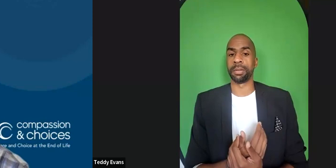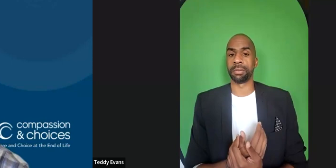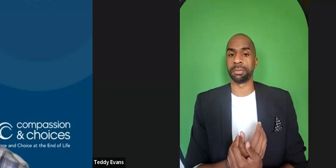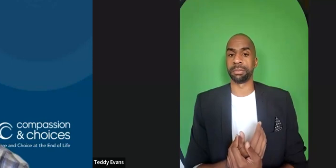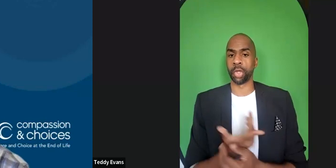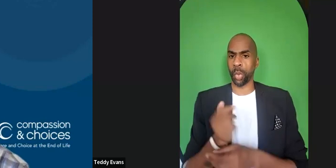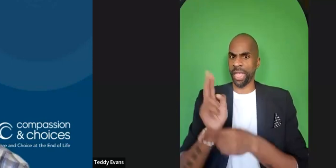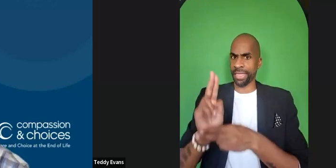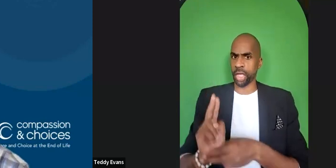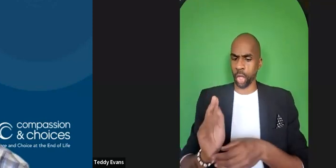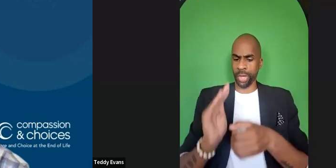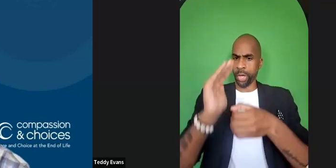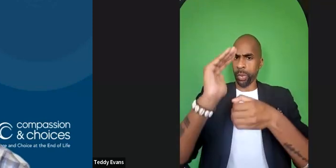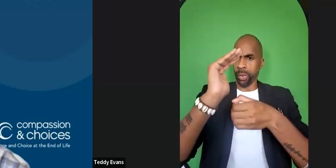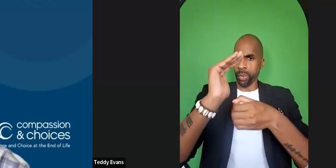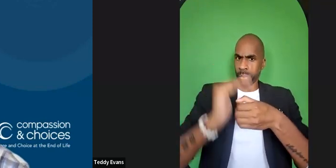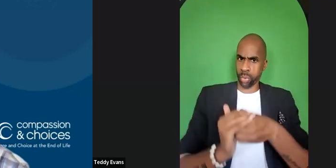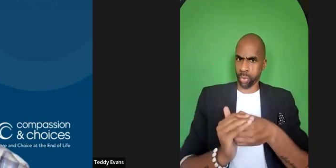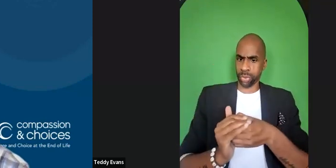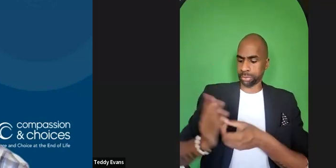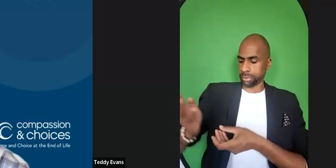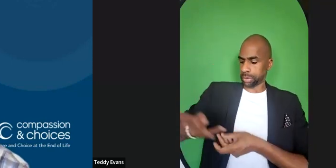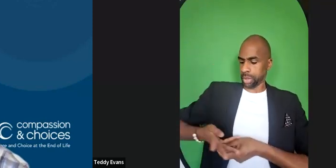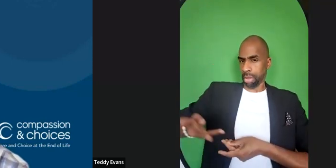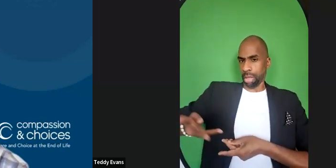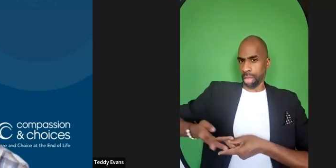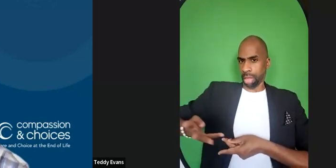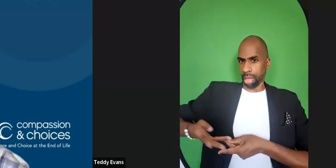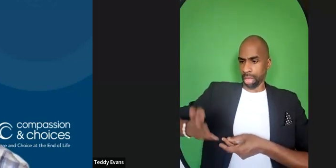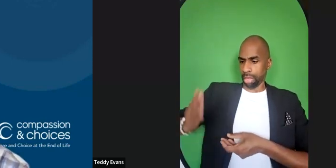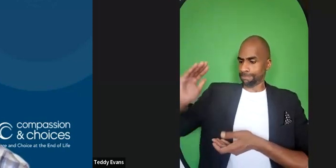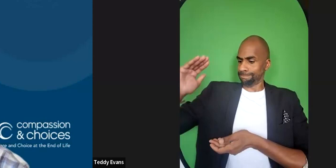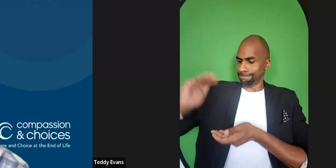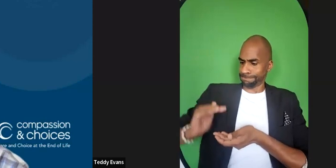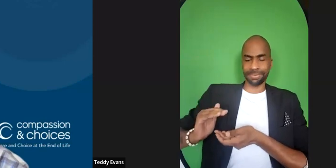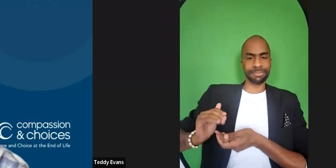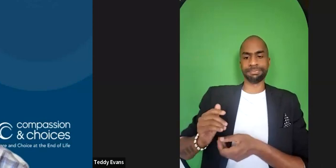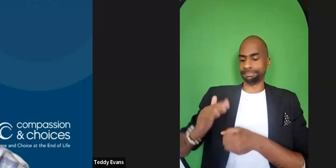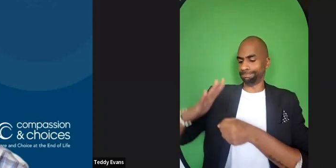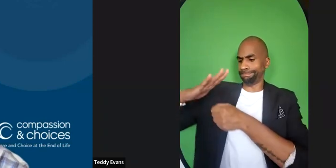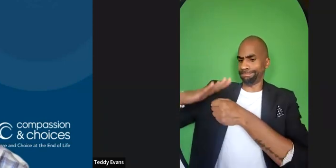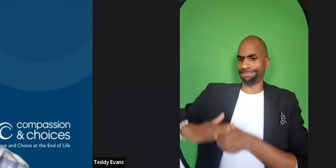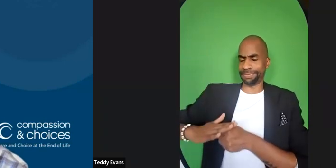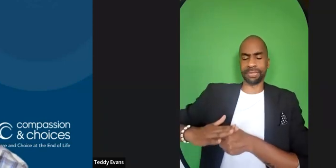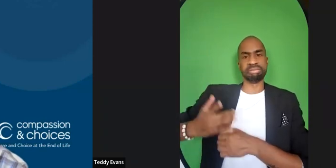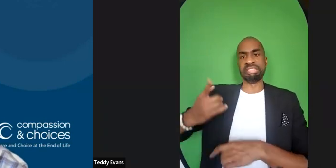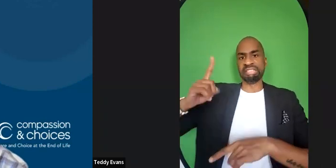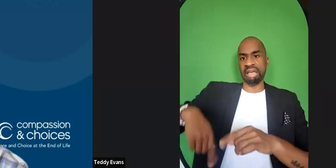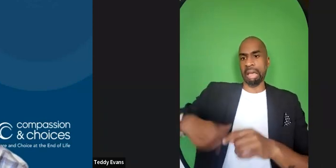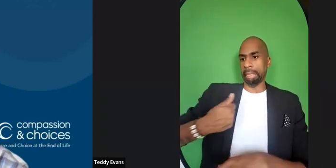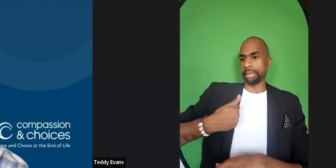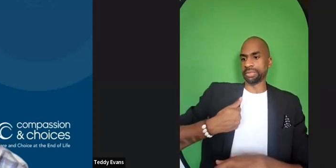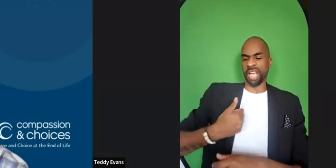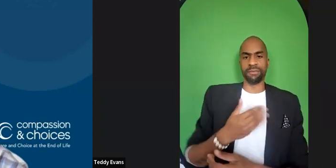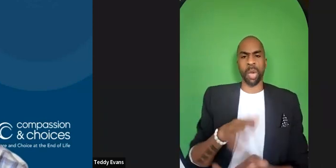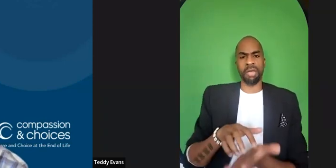in order to administer a medication to themselves through a PEG tube or a rectal tube, this can be, you know, a difficult situation. And we